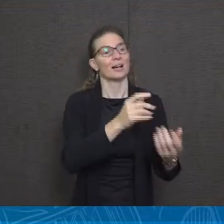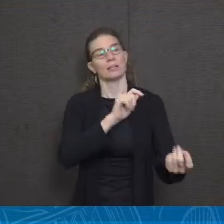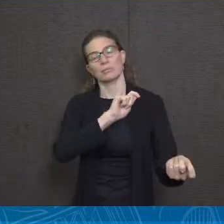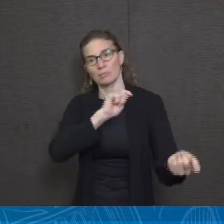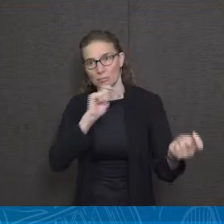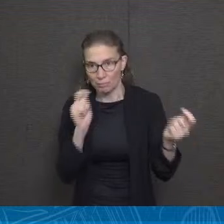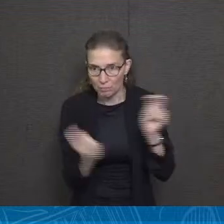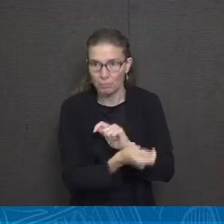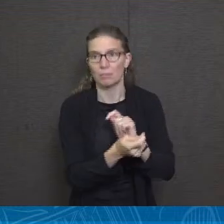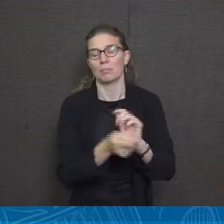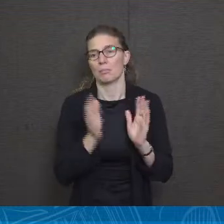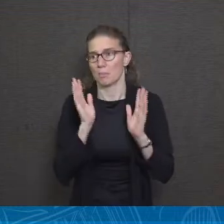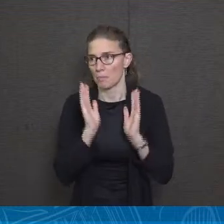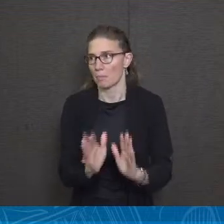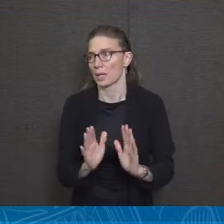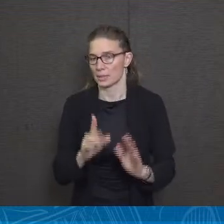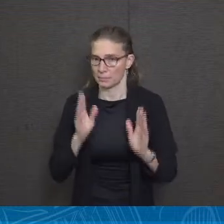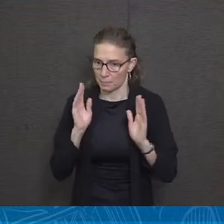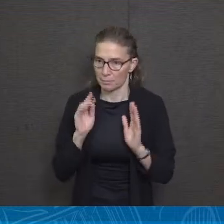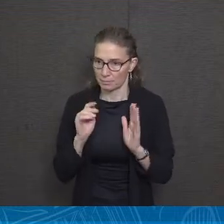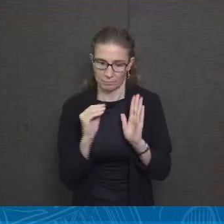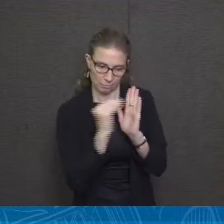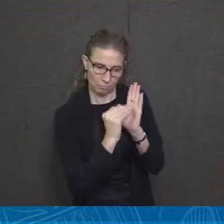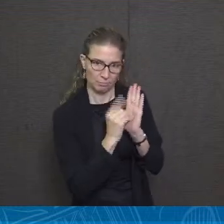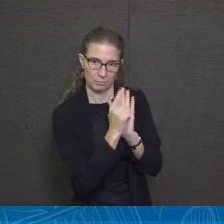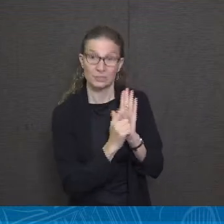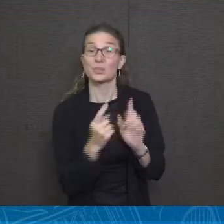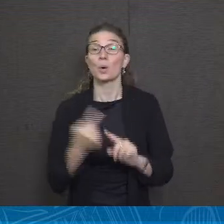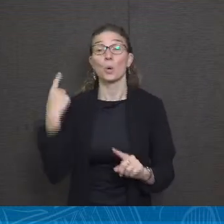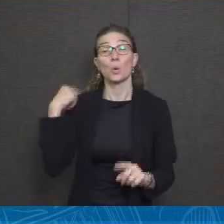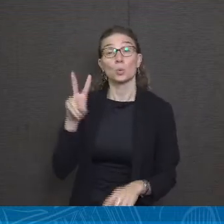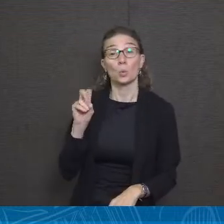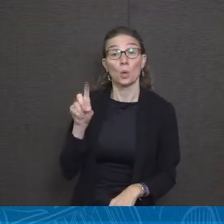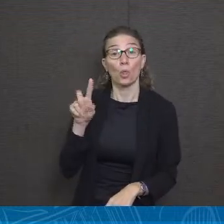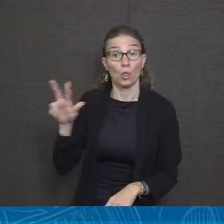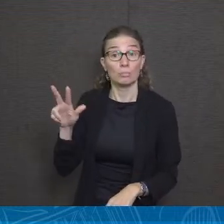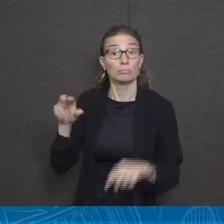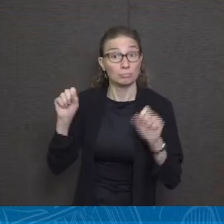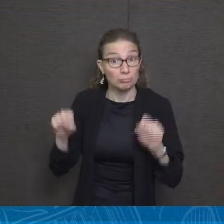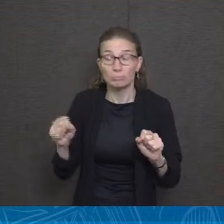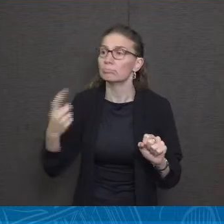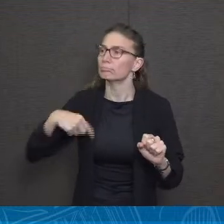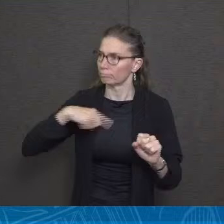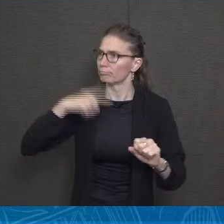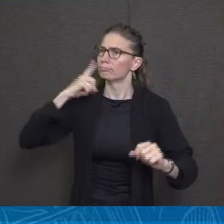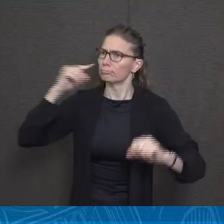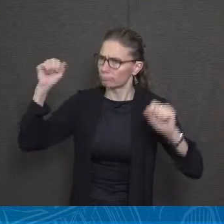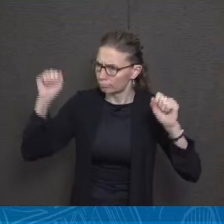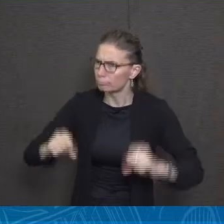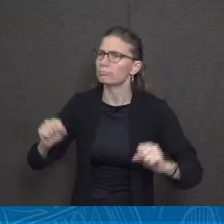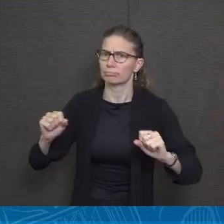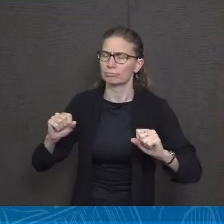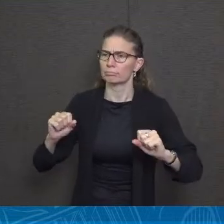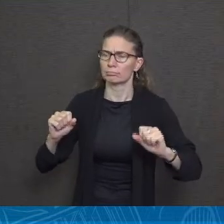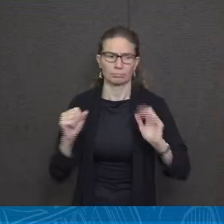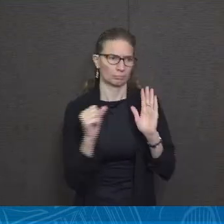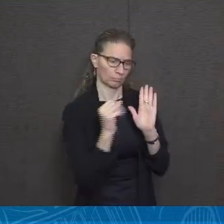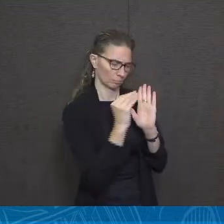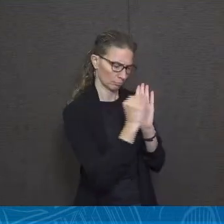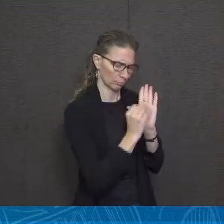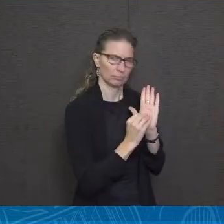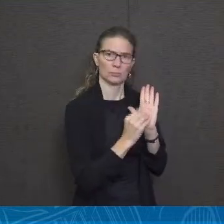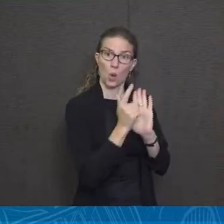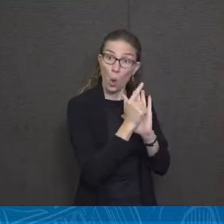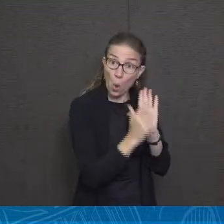In 2015, we agreed to reduce disaster risk and losses Where we are now,